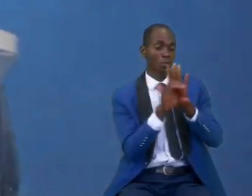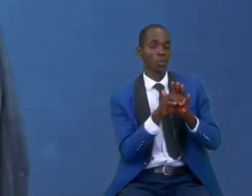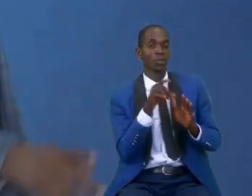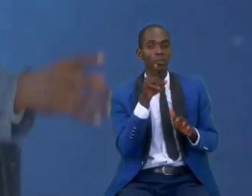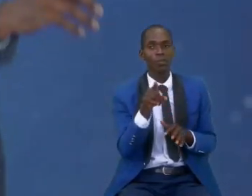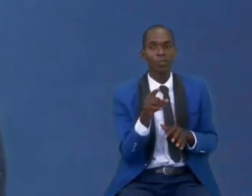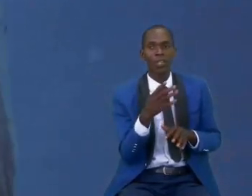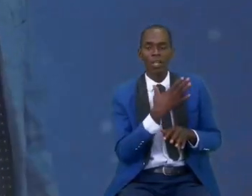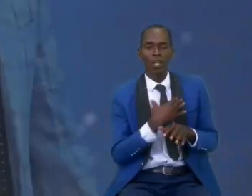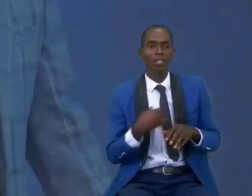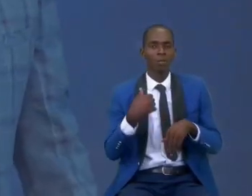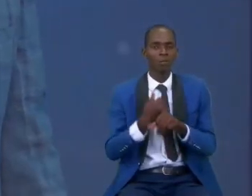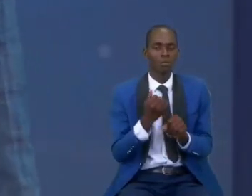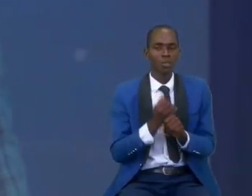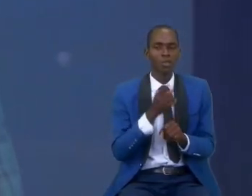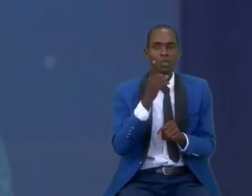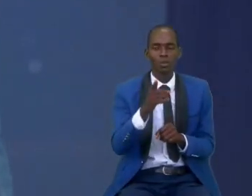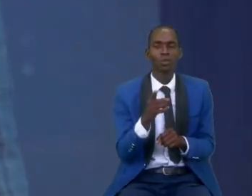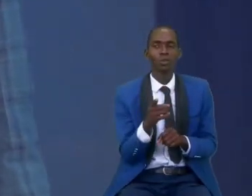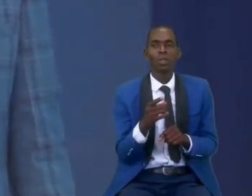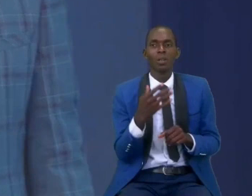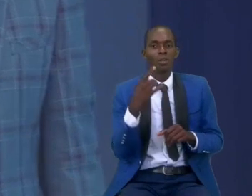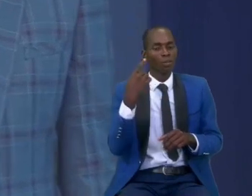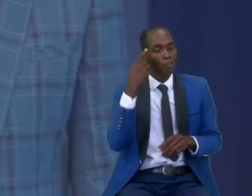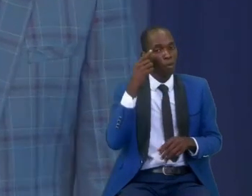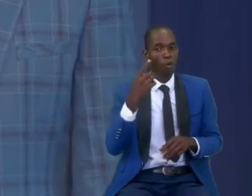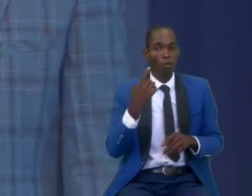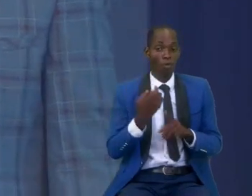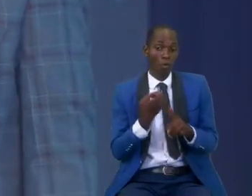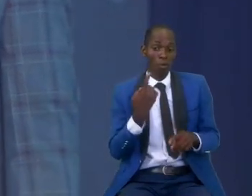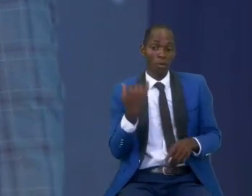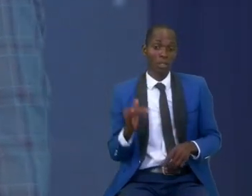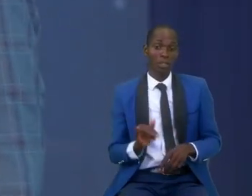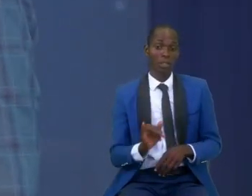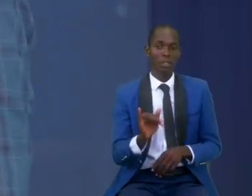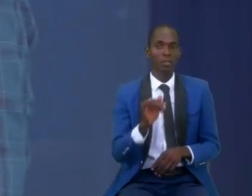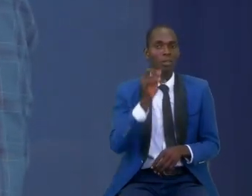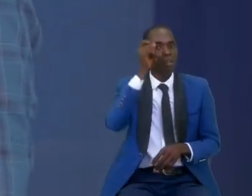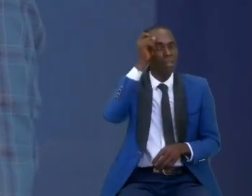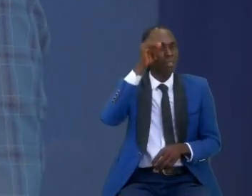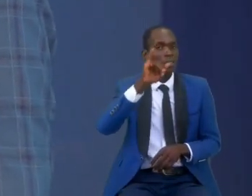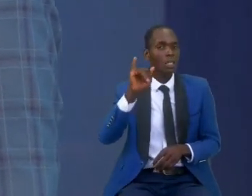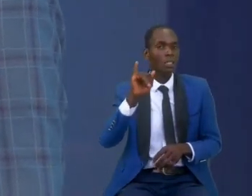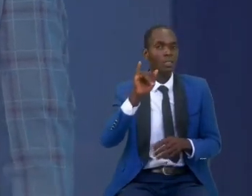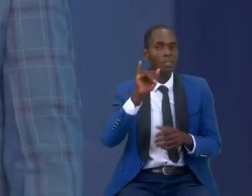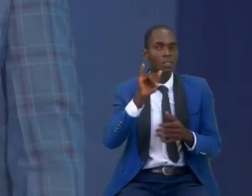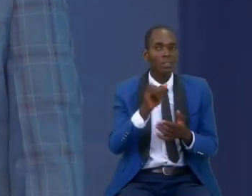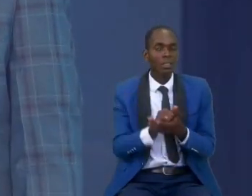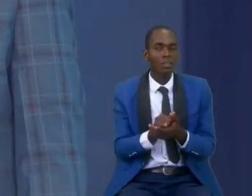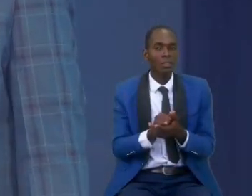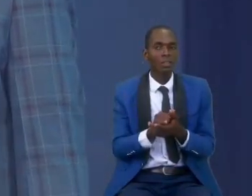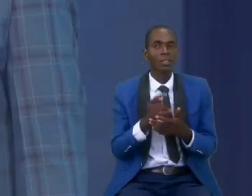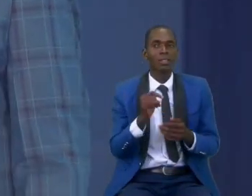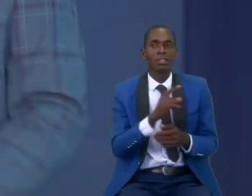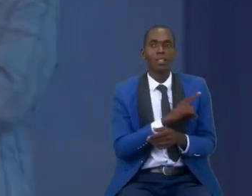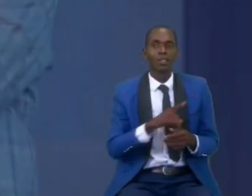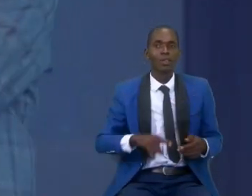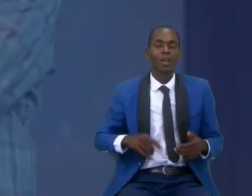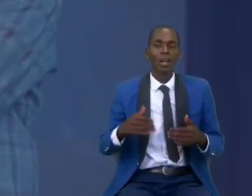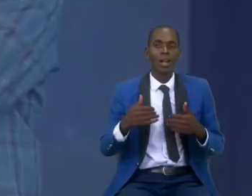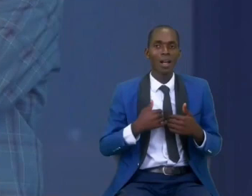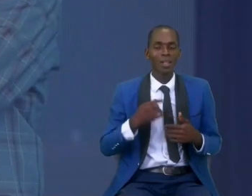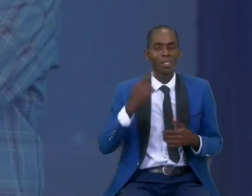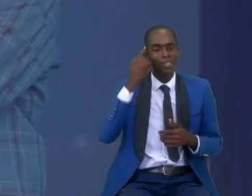the Lord had arched thinking, thought, plan, proposal for you before you were